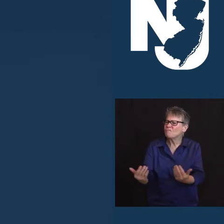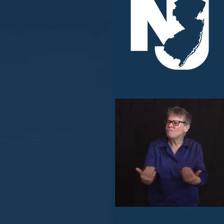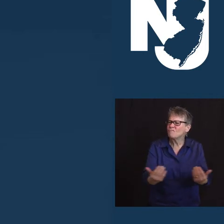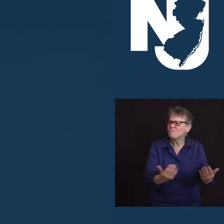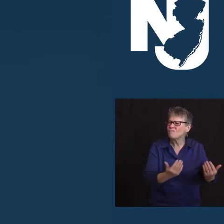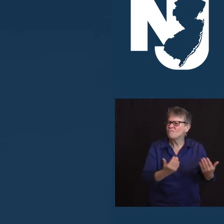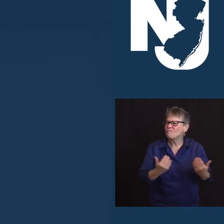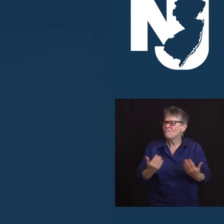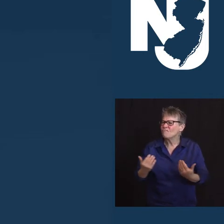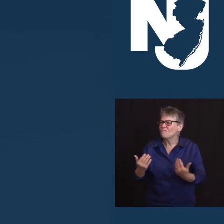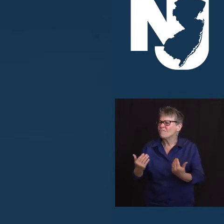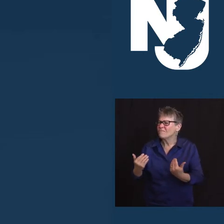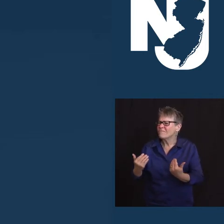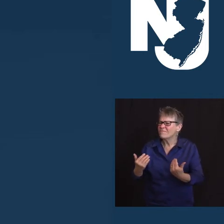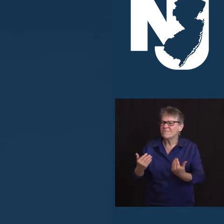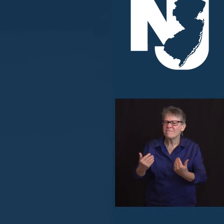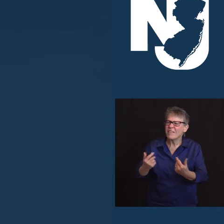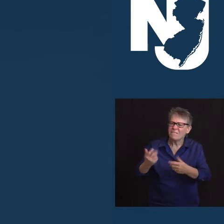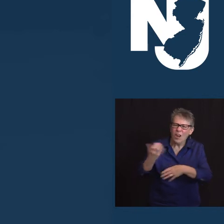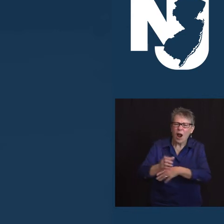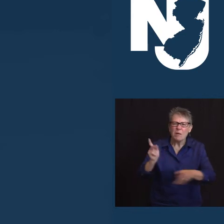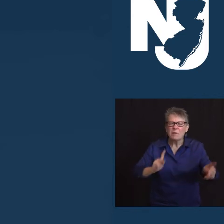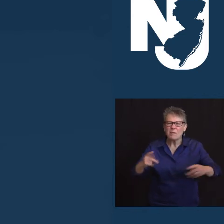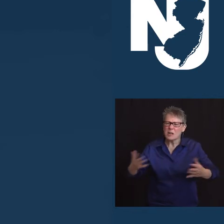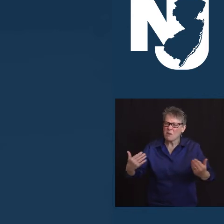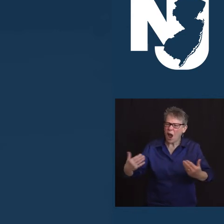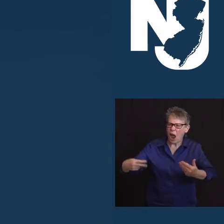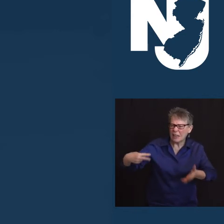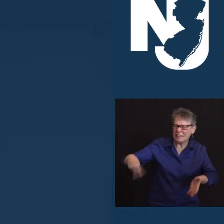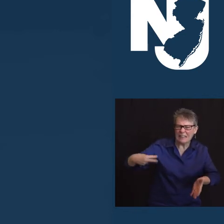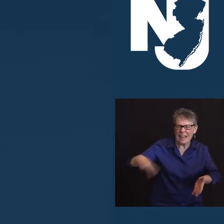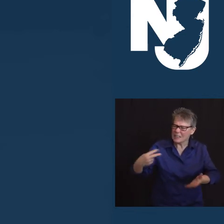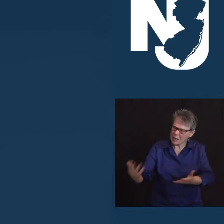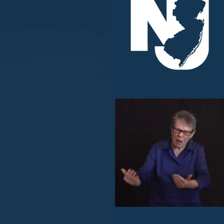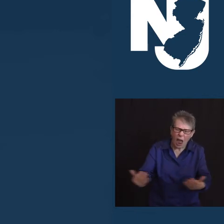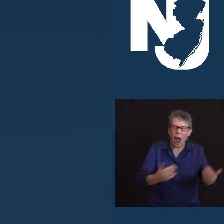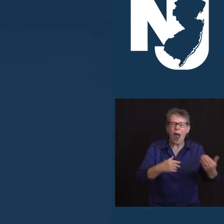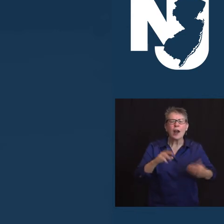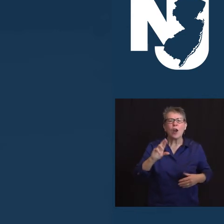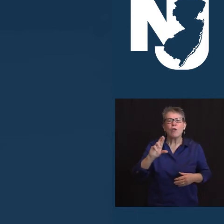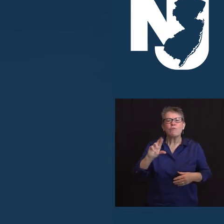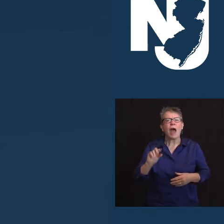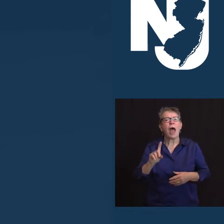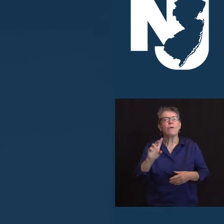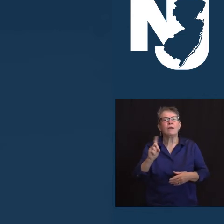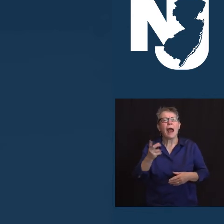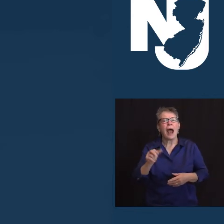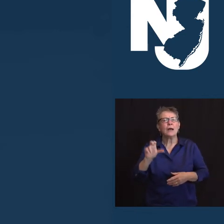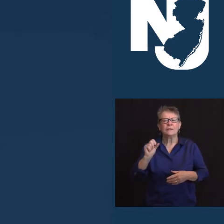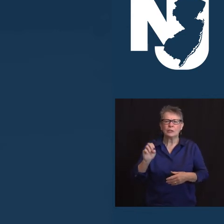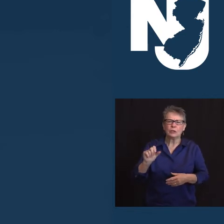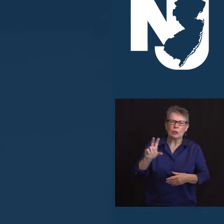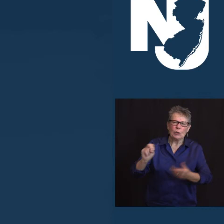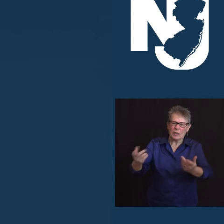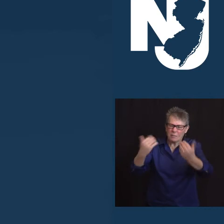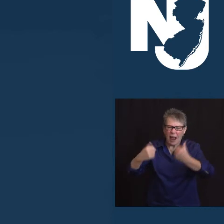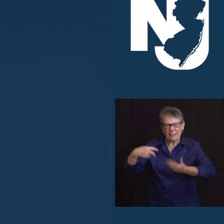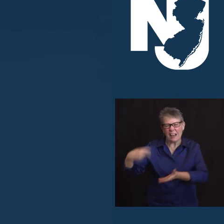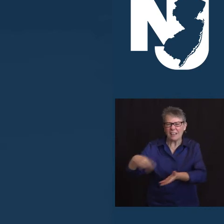by the one and only Dion. And you and I remember Dion, a guy from the Bronx who had a lot of connections to Jersey and lived here for a